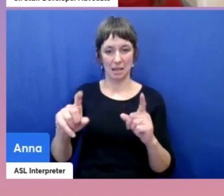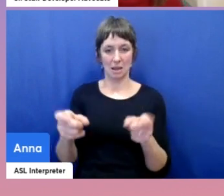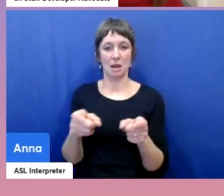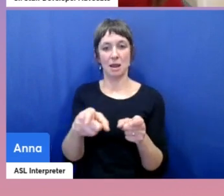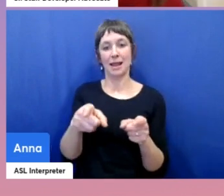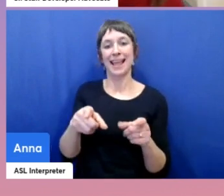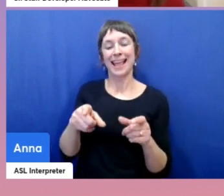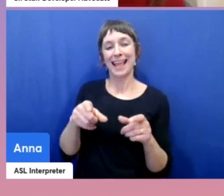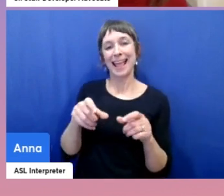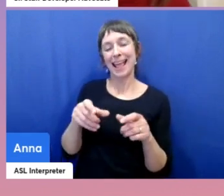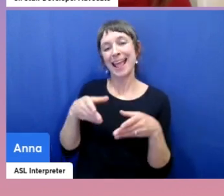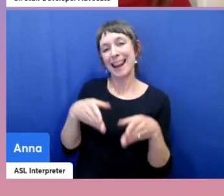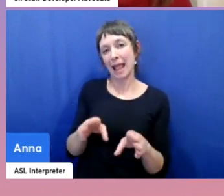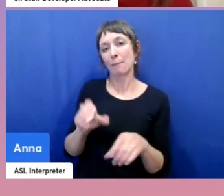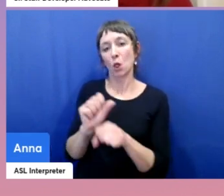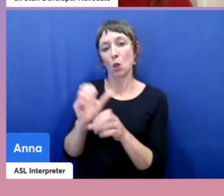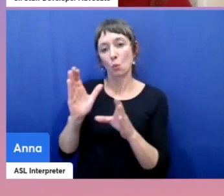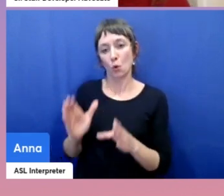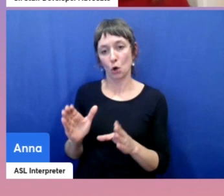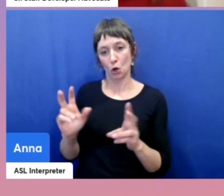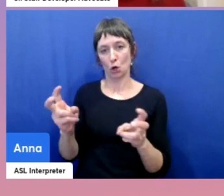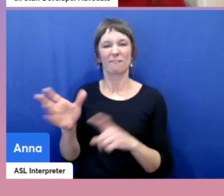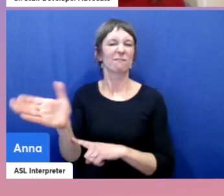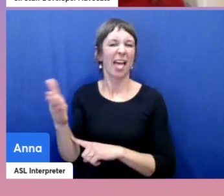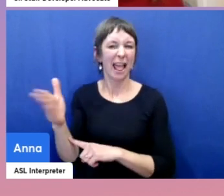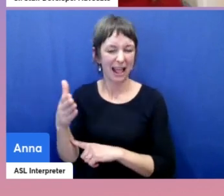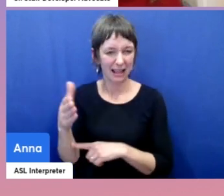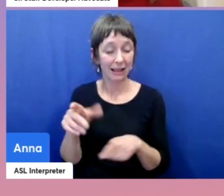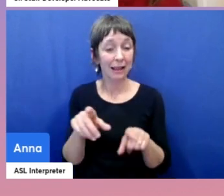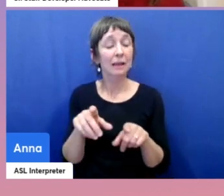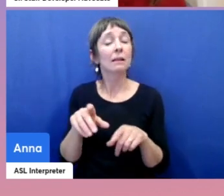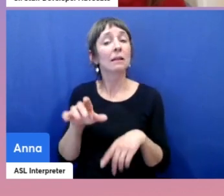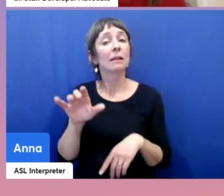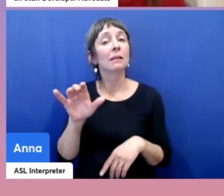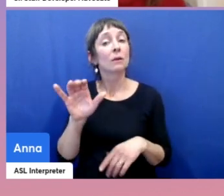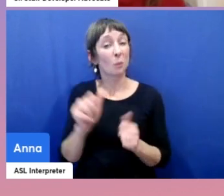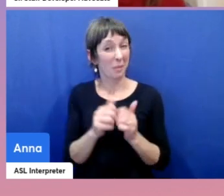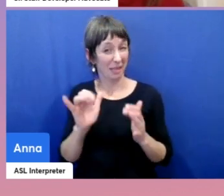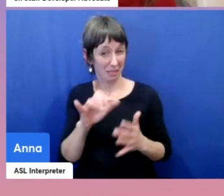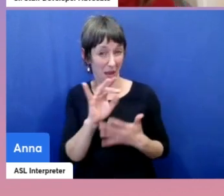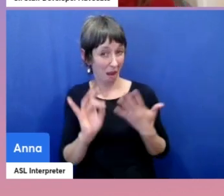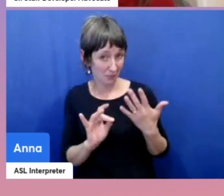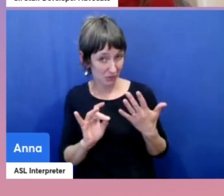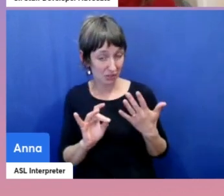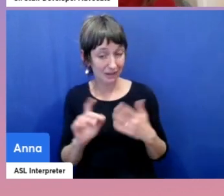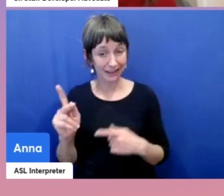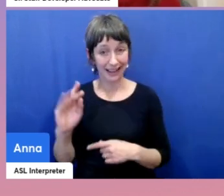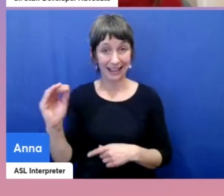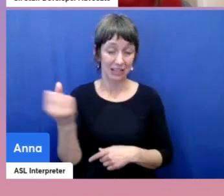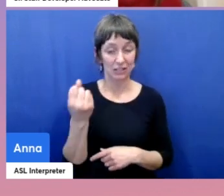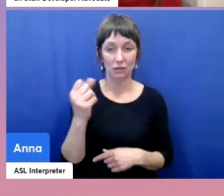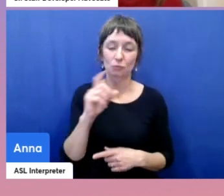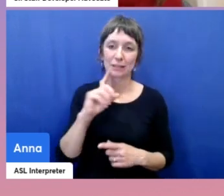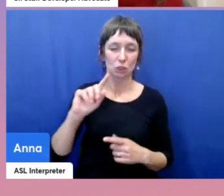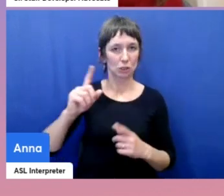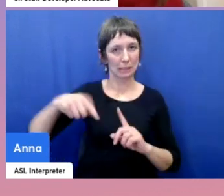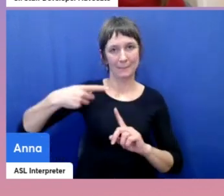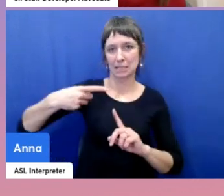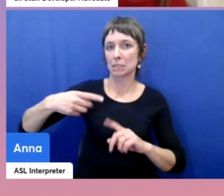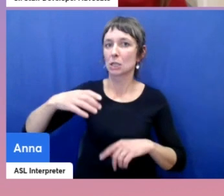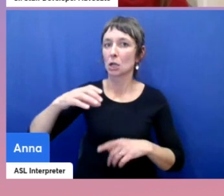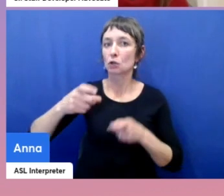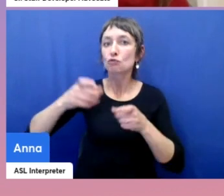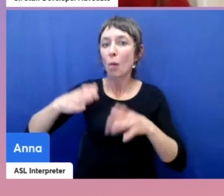flag, which adds a worker node to the controller. And without this option, K0s just spins up a controller, but no